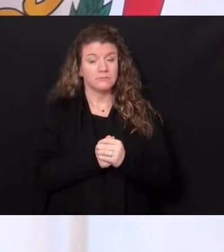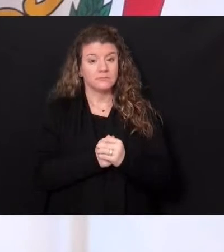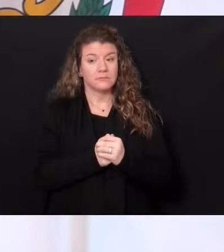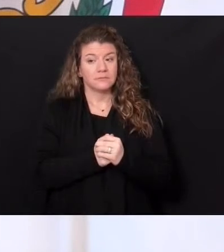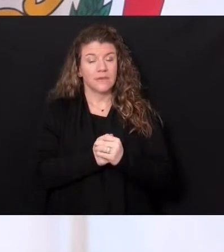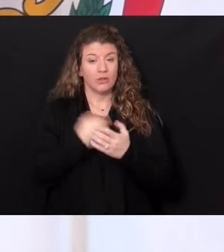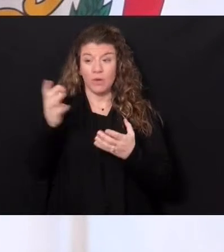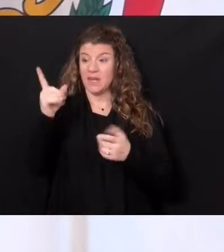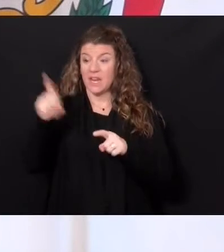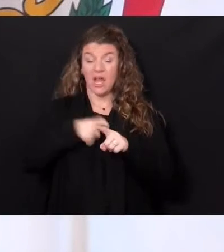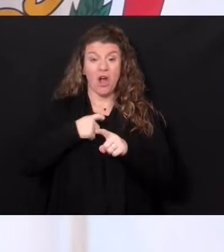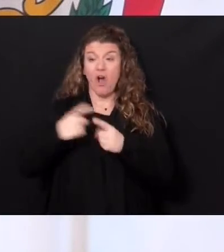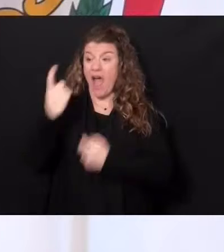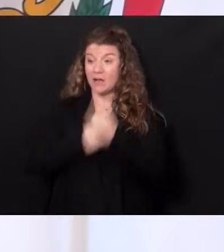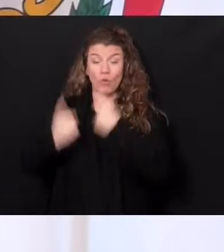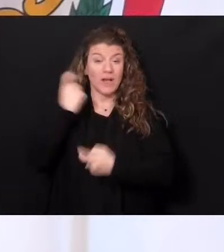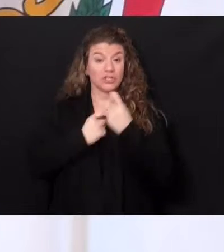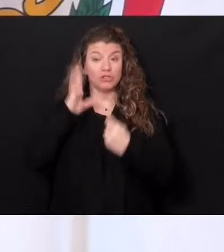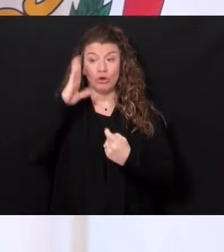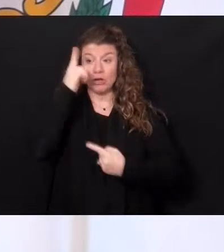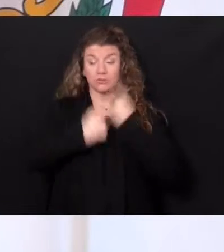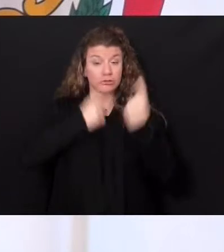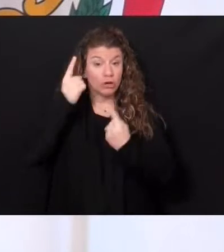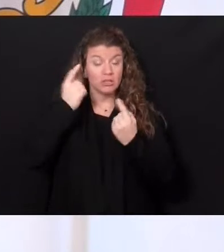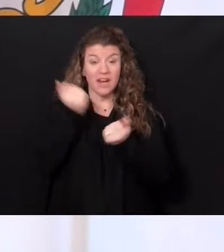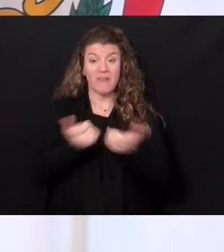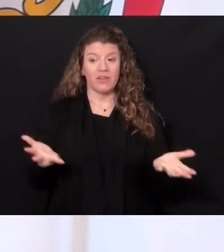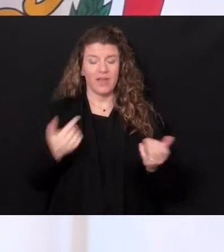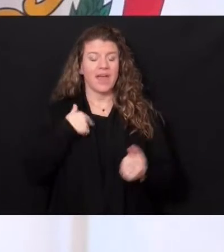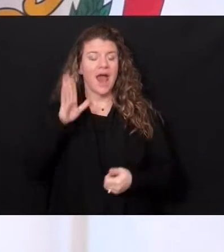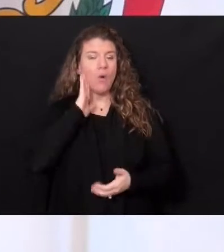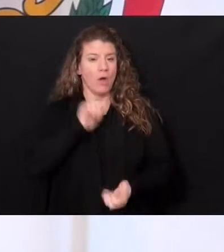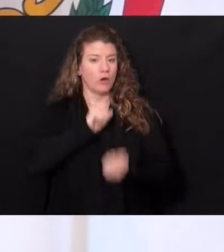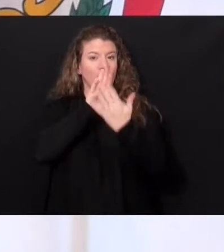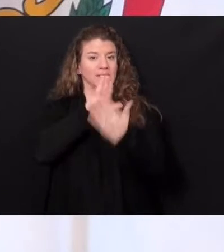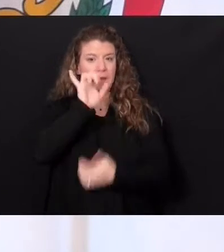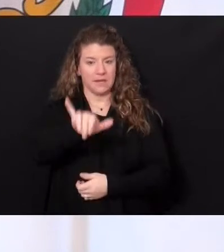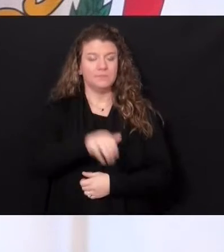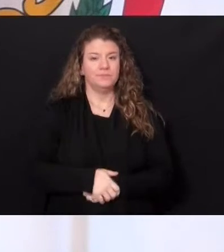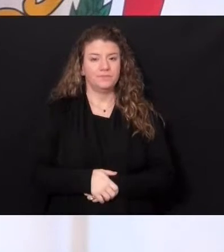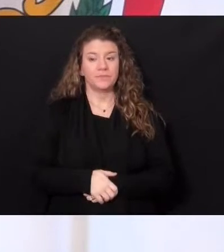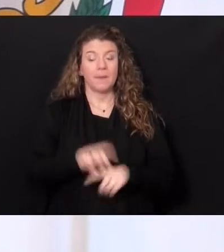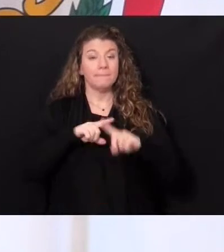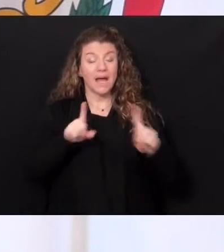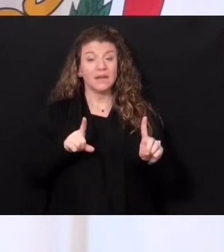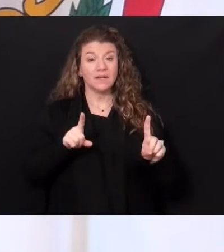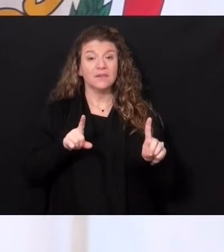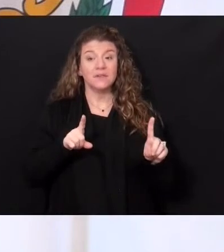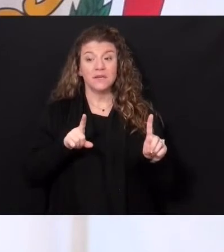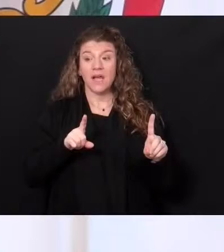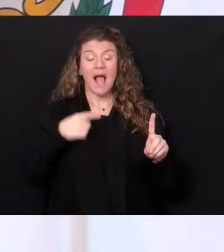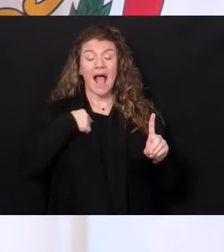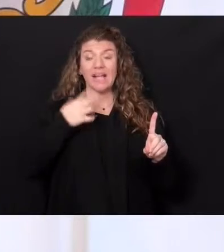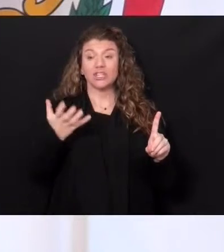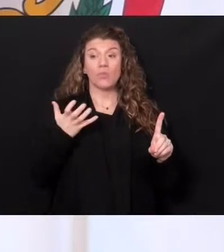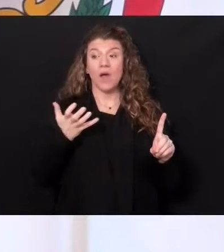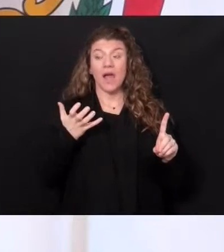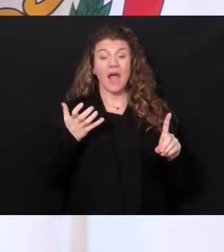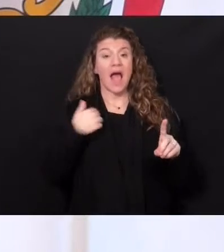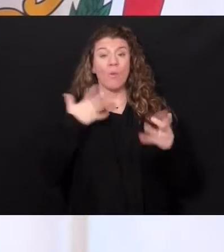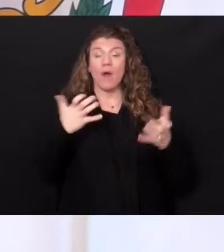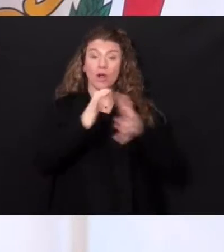with me your questions and concerns, and I'll try to address them. But nevertheless, you know, I just